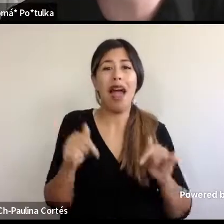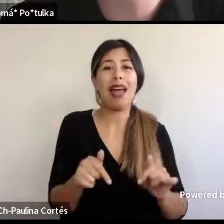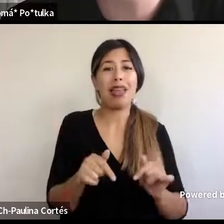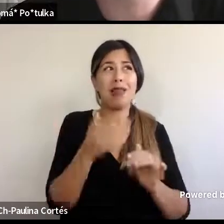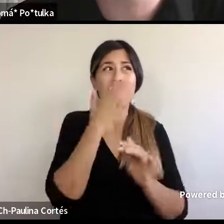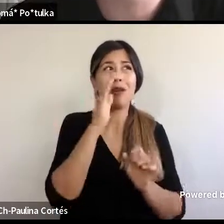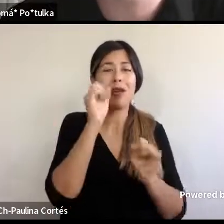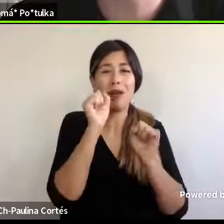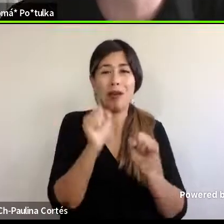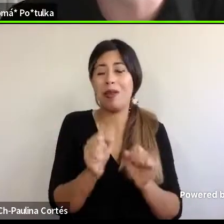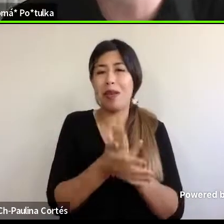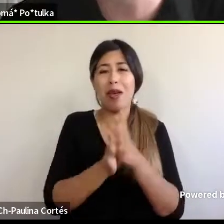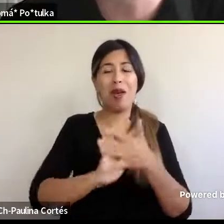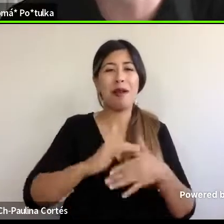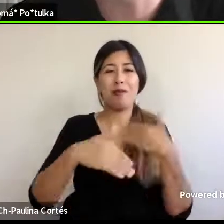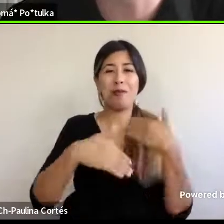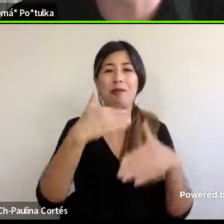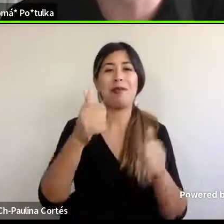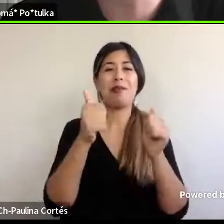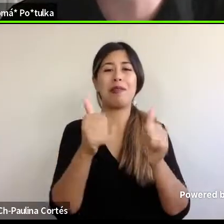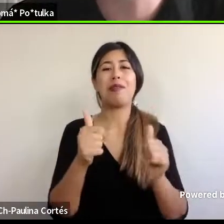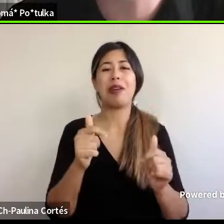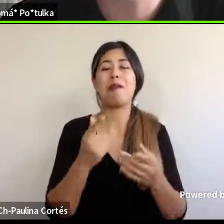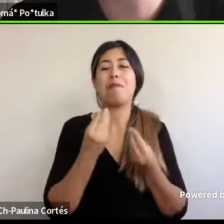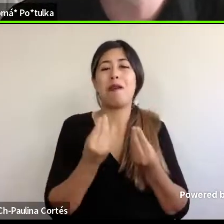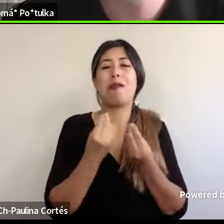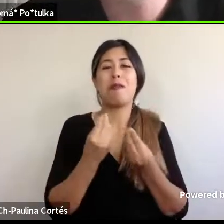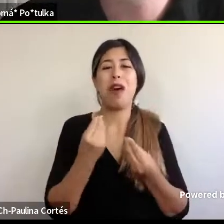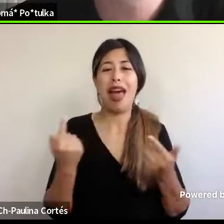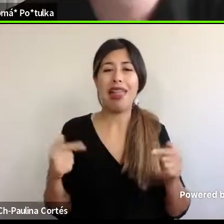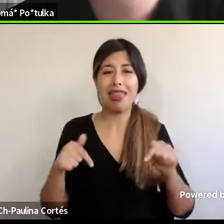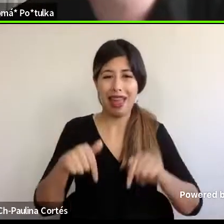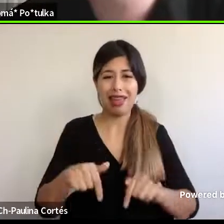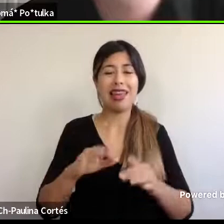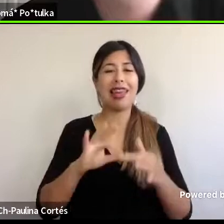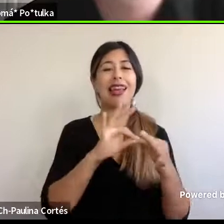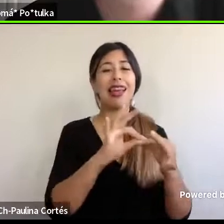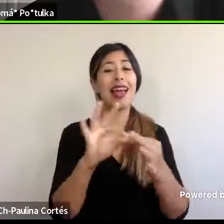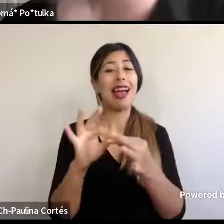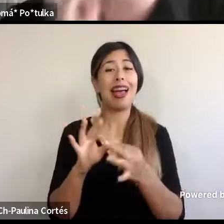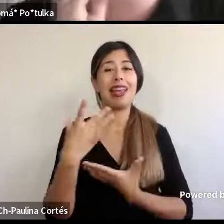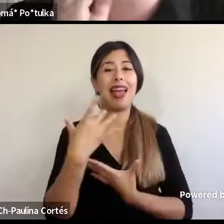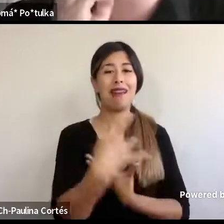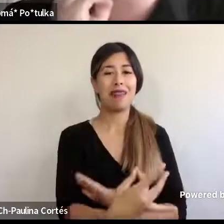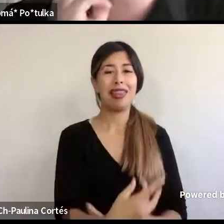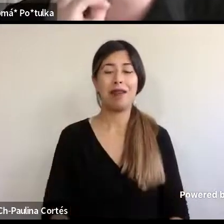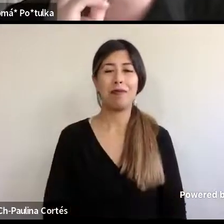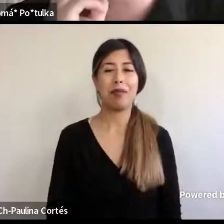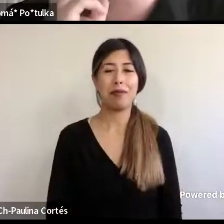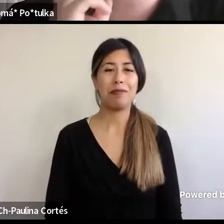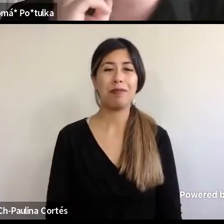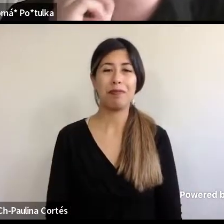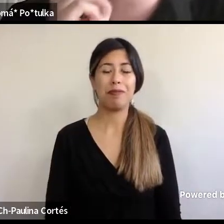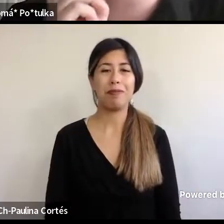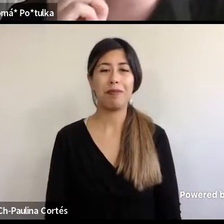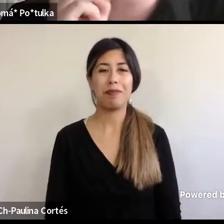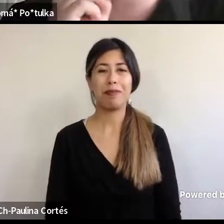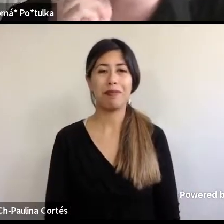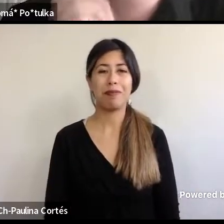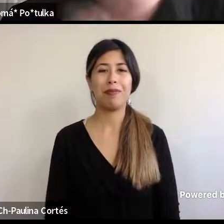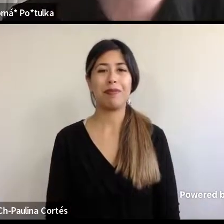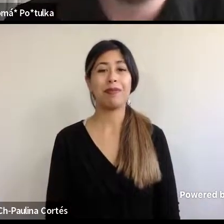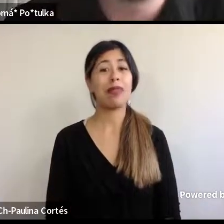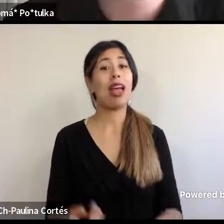here, and it's Thank an you very honor much. to receive an invitation from you. To both of you, it's the first time for you in